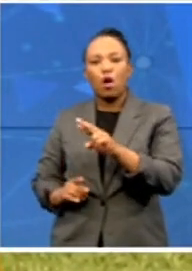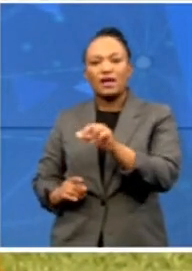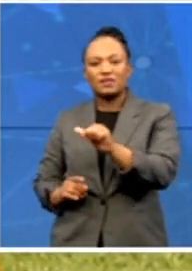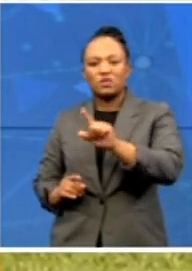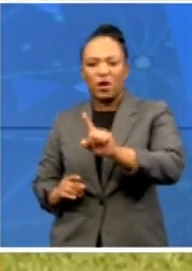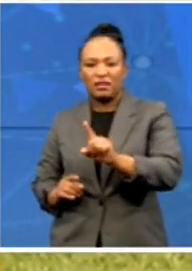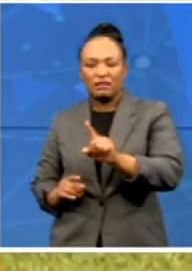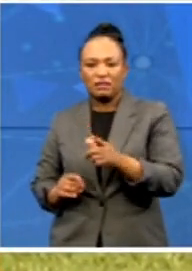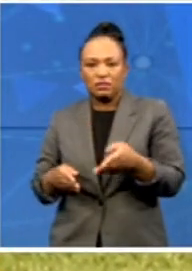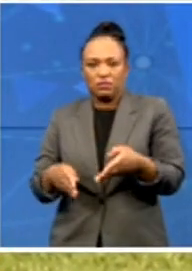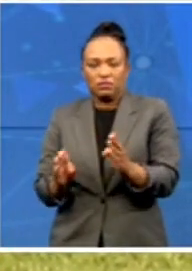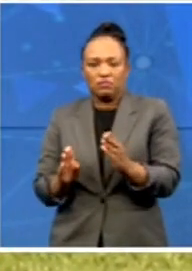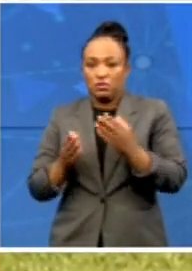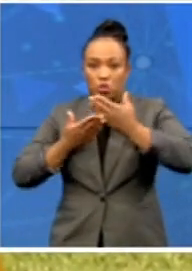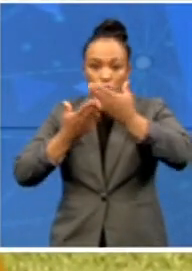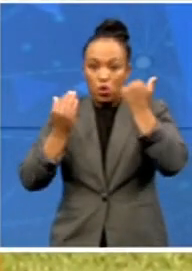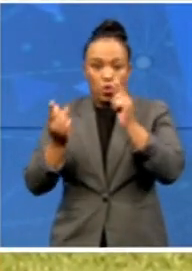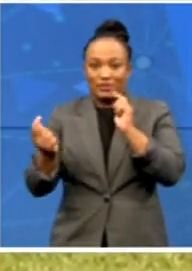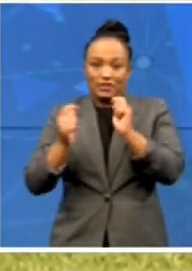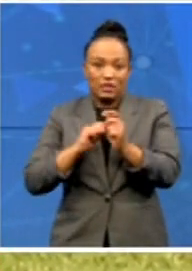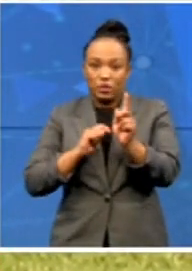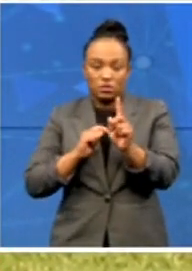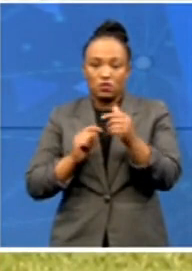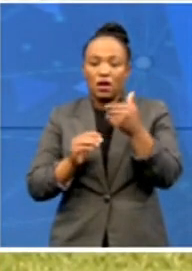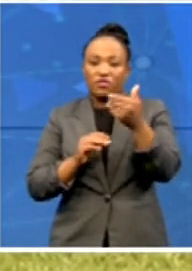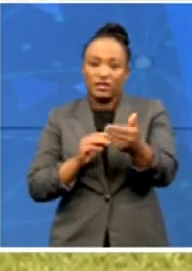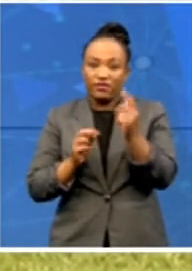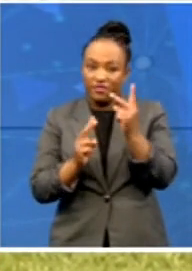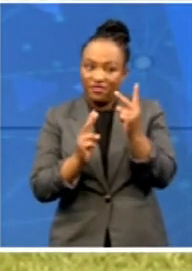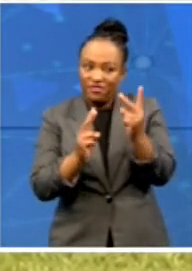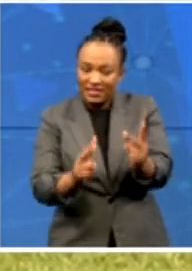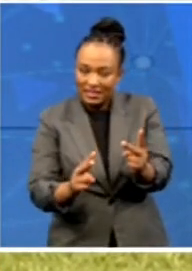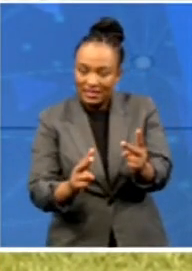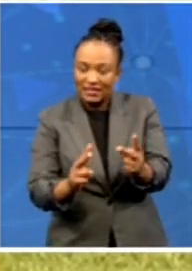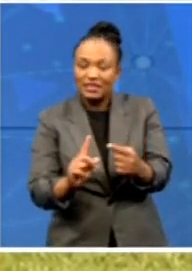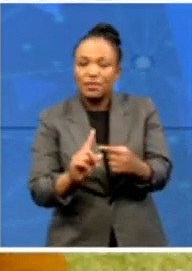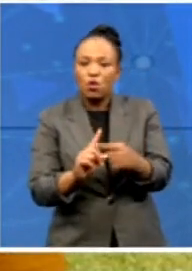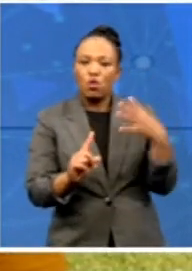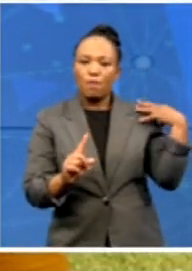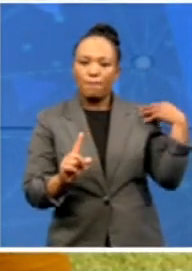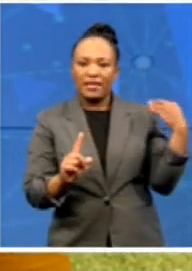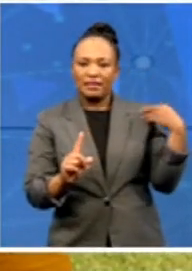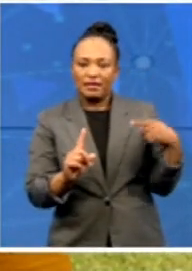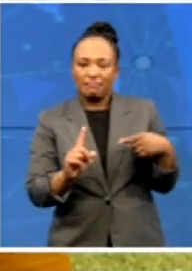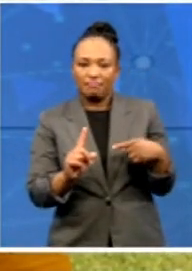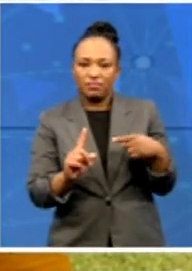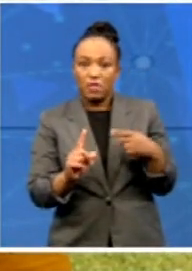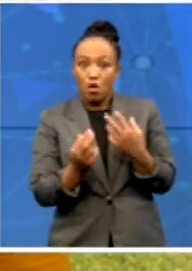this police this visit by the minister, but hopefully we will see a change. Yeah, I know that route well.